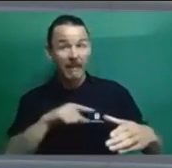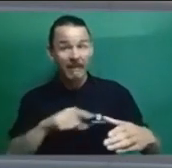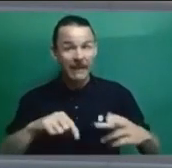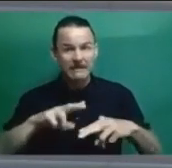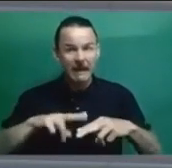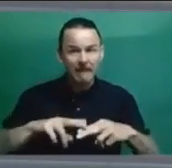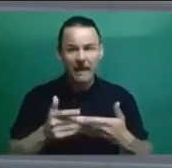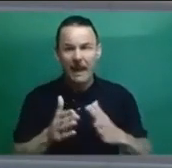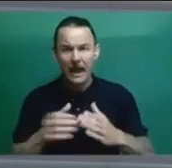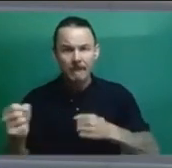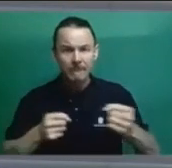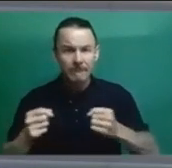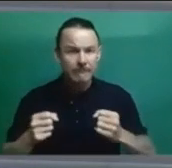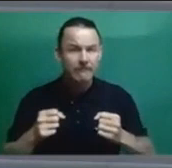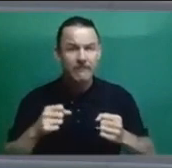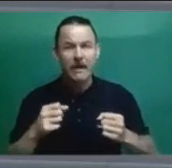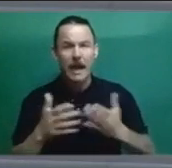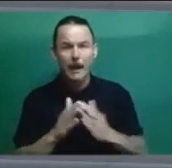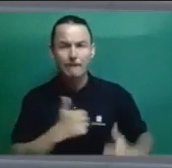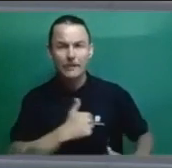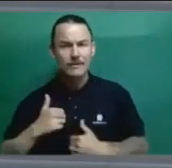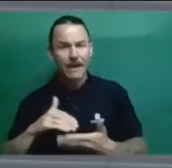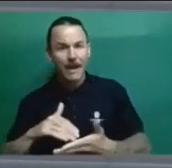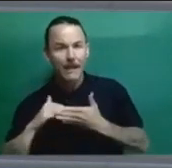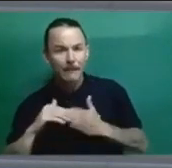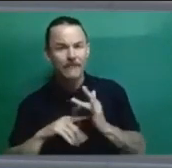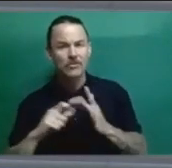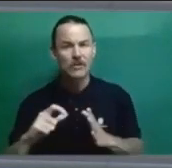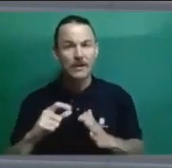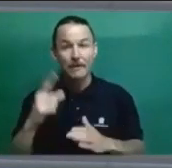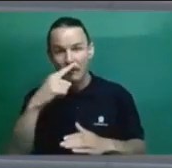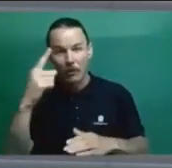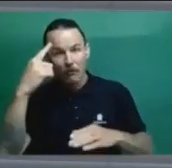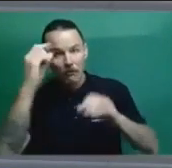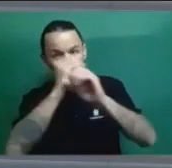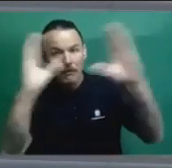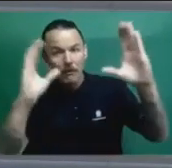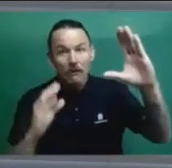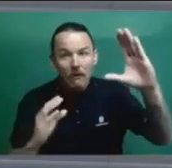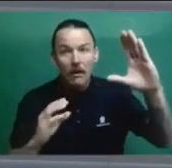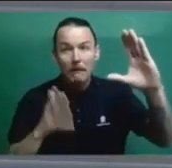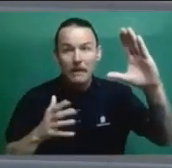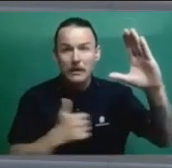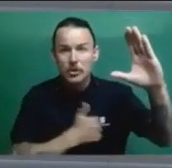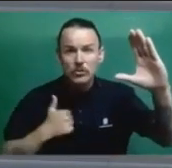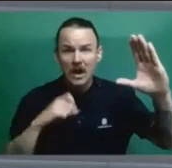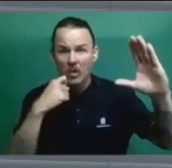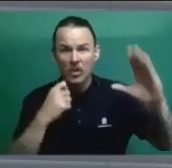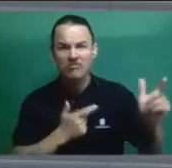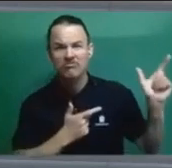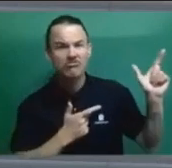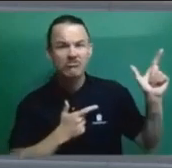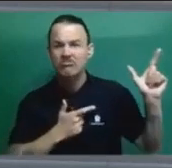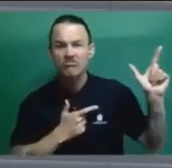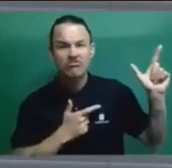really eventuated. But it's my understanding that a number of defence personnel were assigned to contact tracing. Could